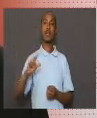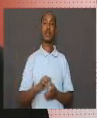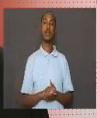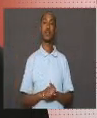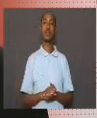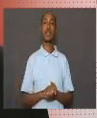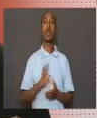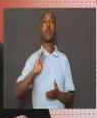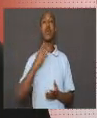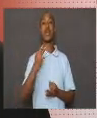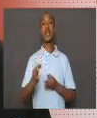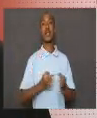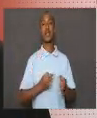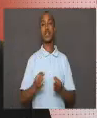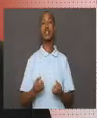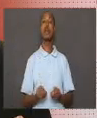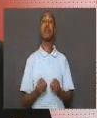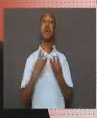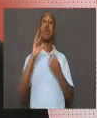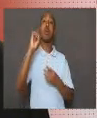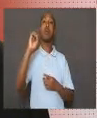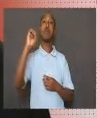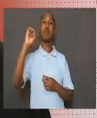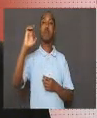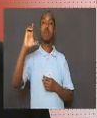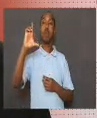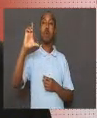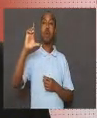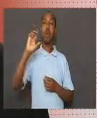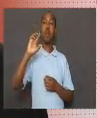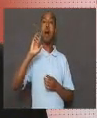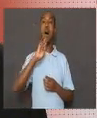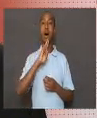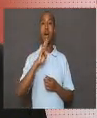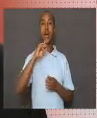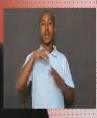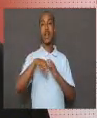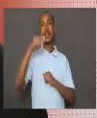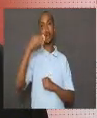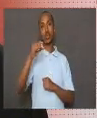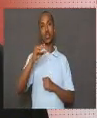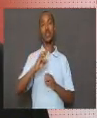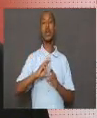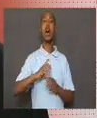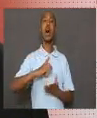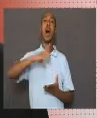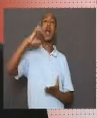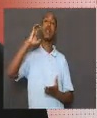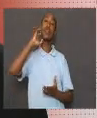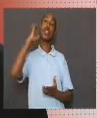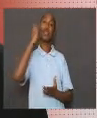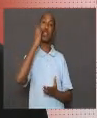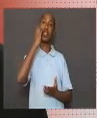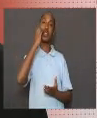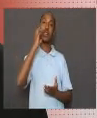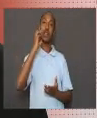As we discussed, the more moles there are within a solution, the higher the